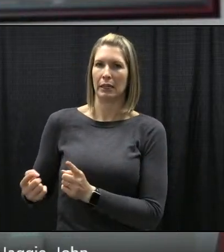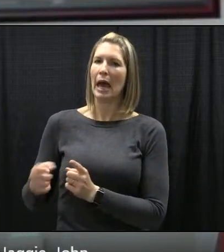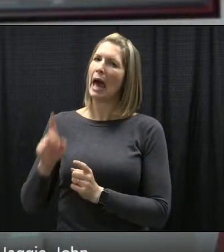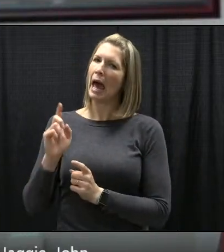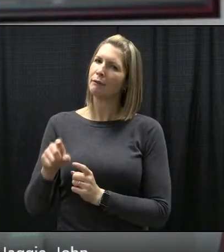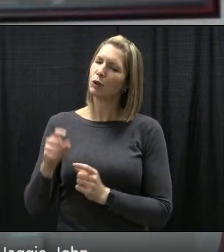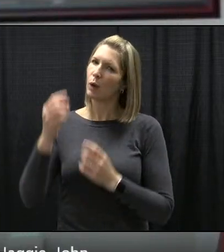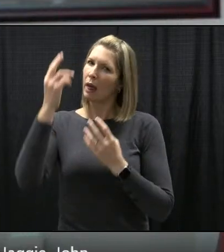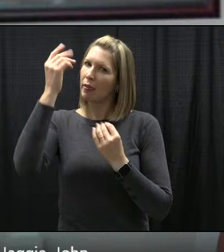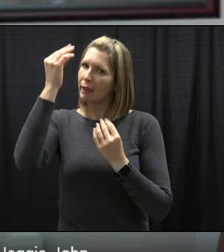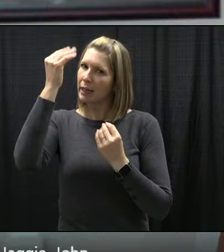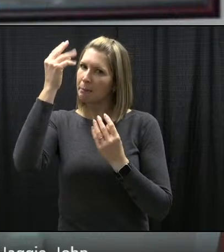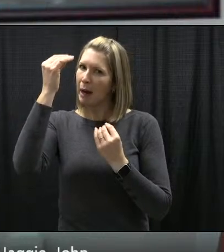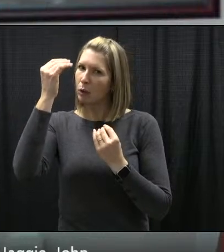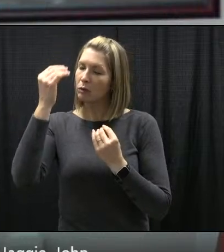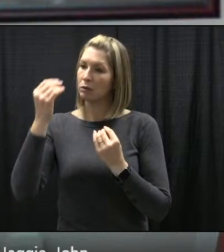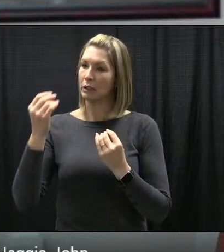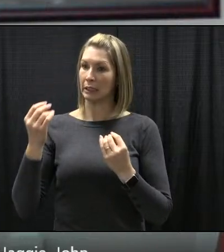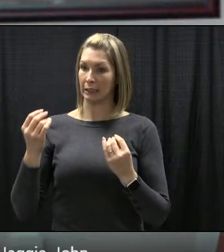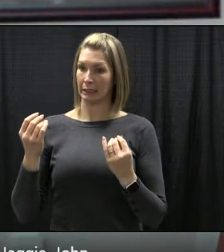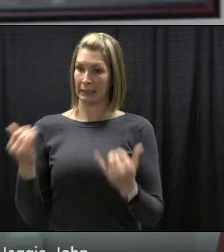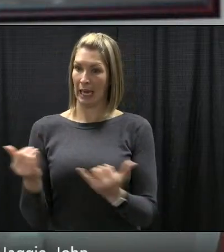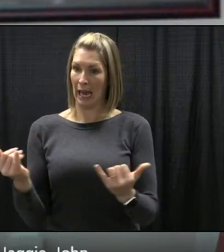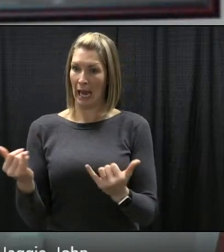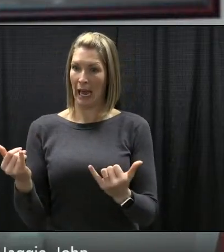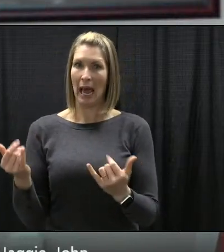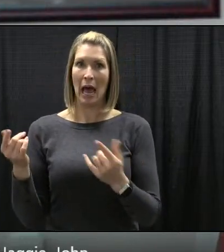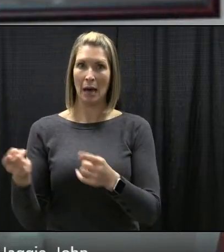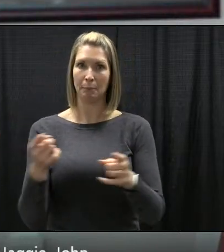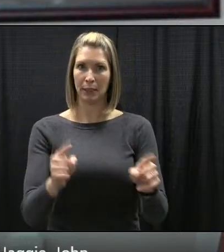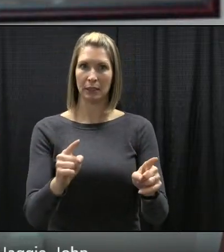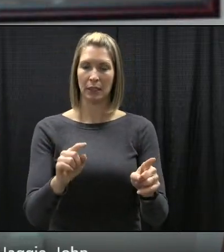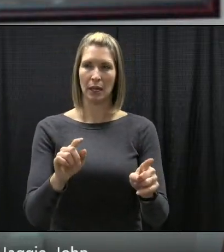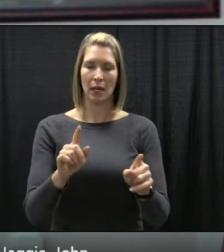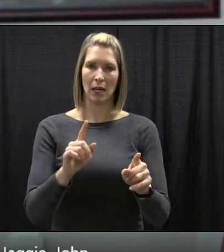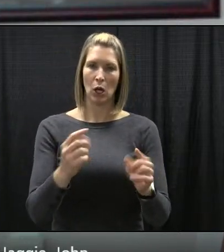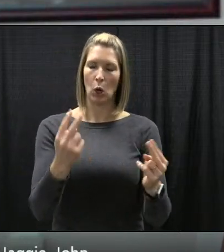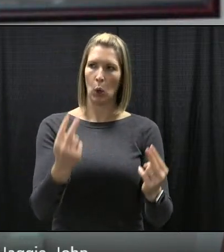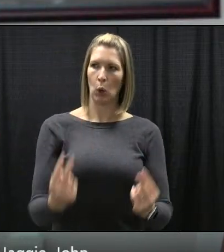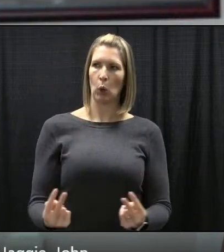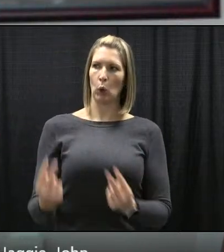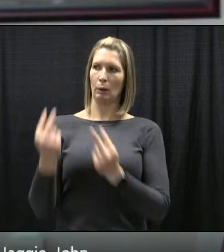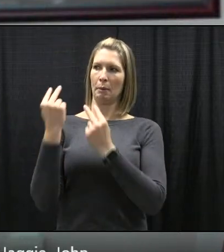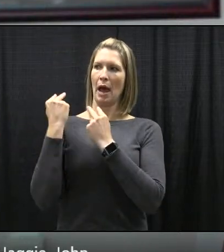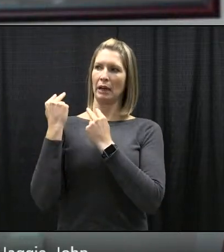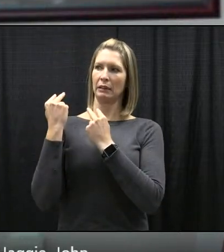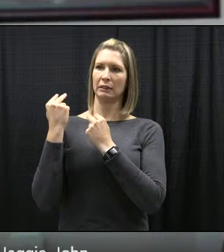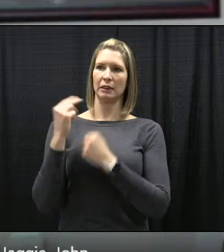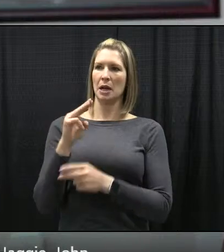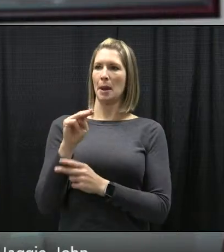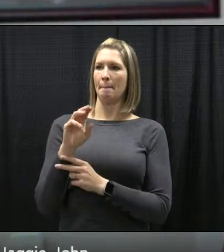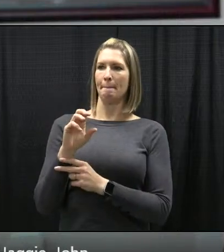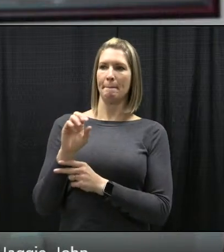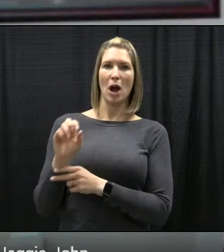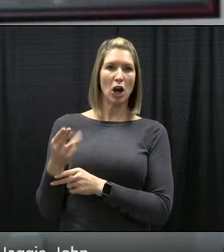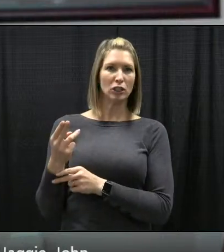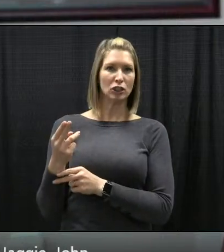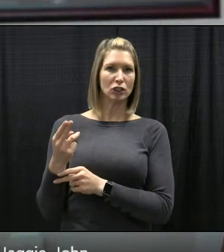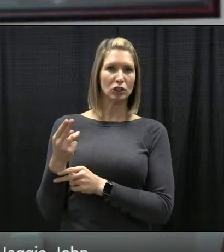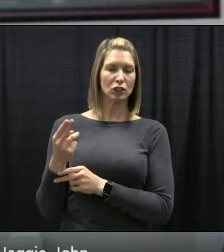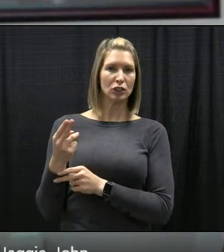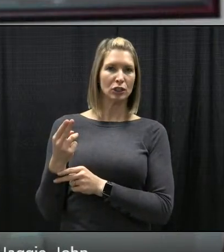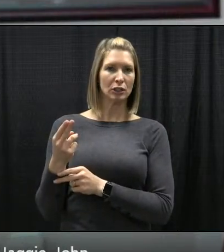that in the context of where we were in March of this year, for example, we have